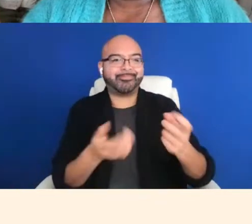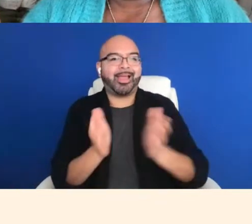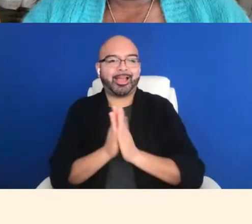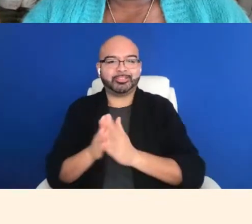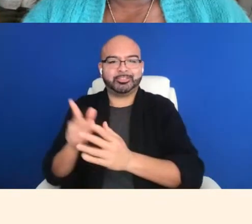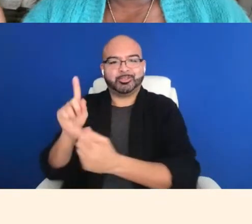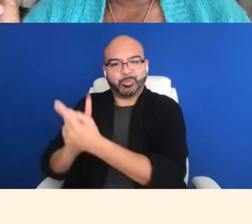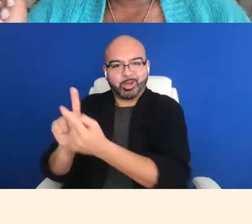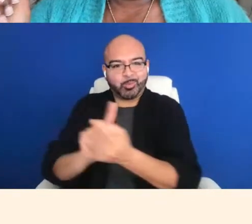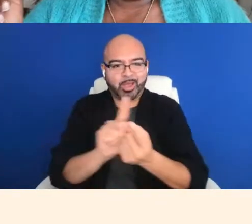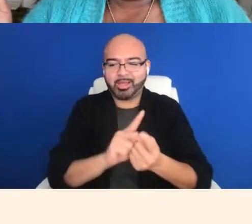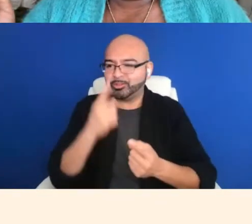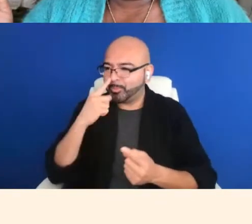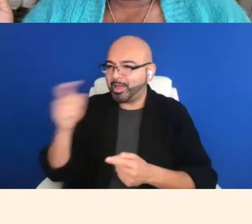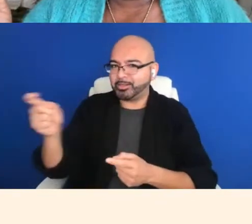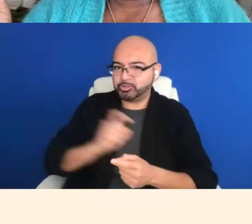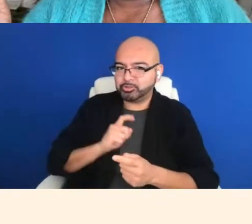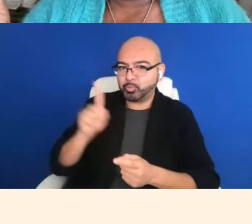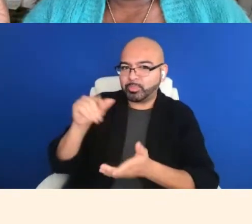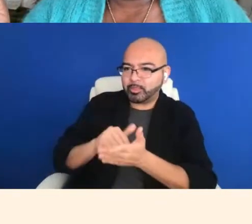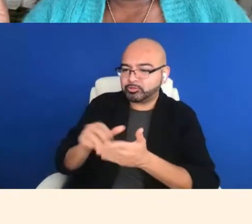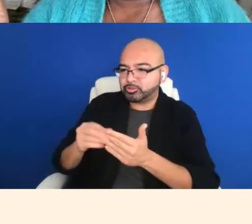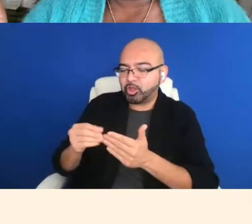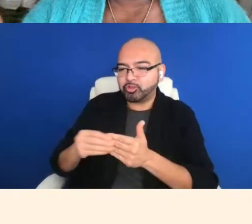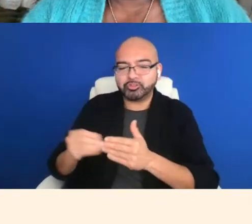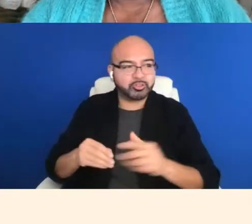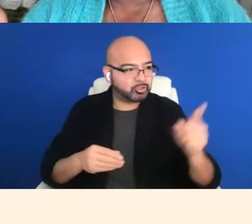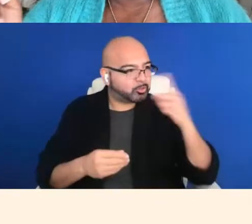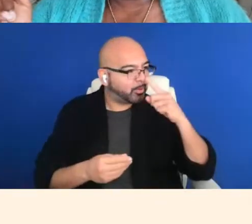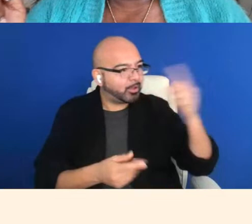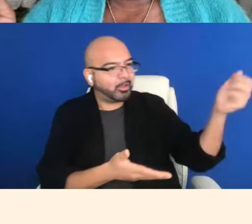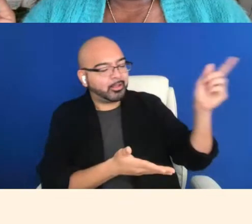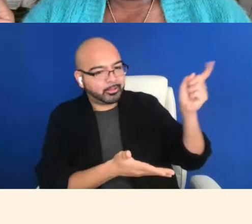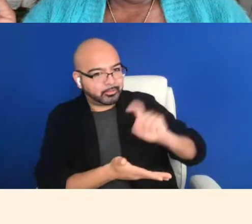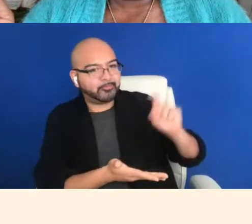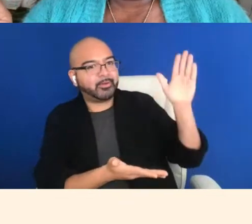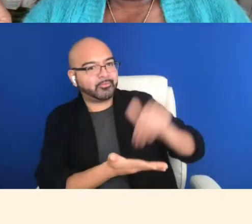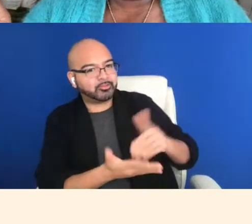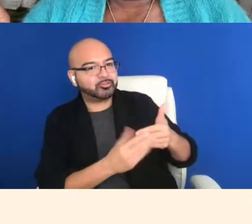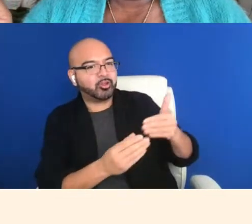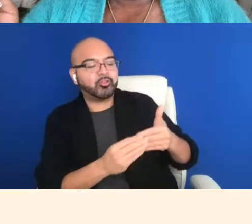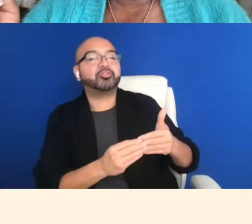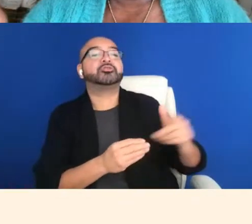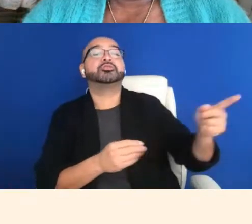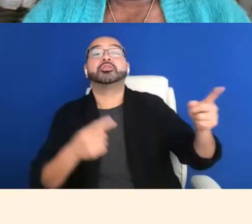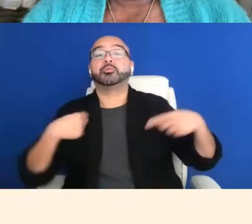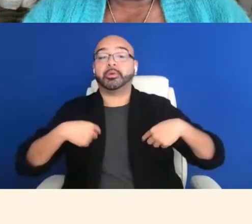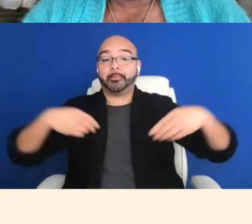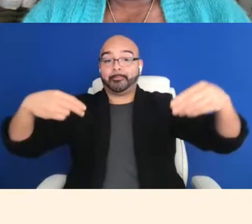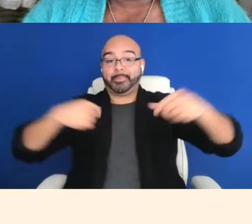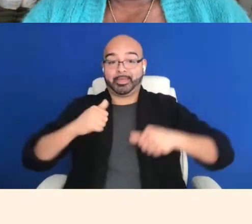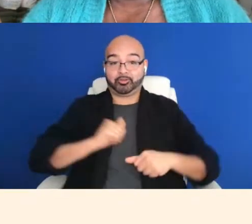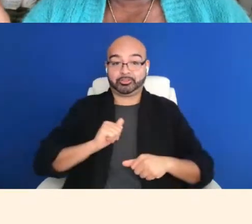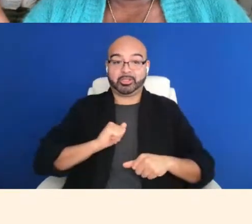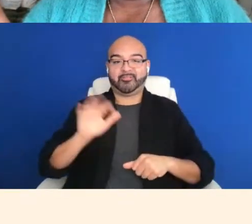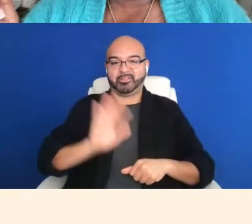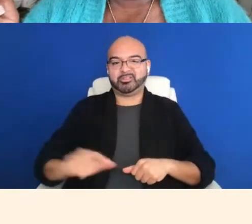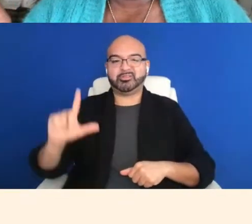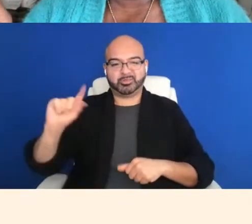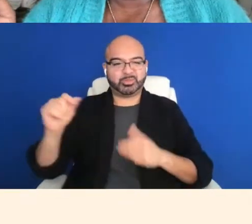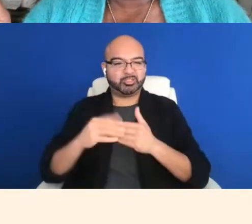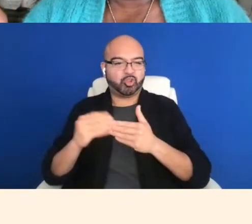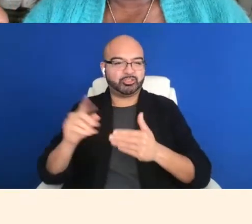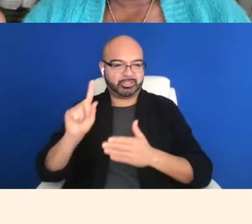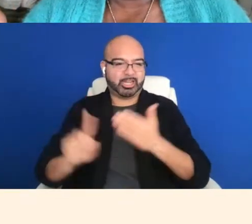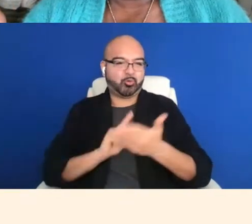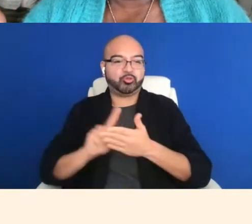us $1,000? Can you give us $5,000? And we paid ourselves half-time, $20 an hour to build and